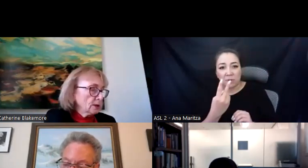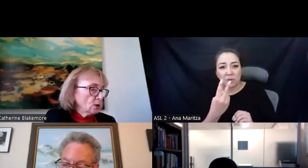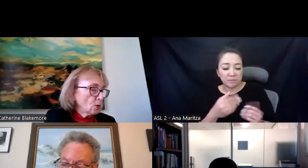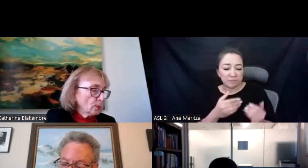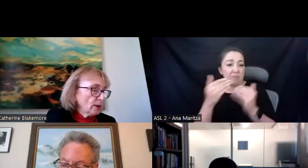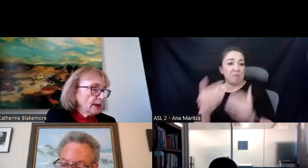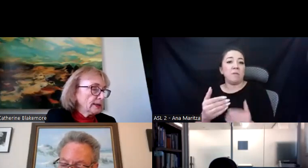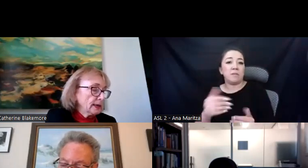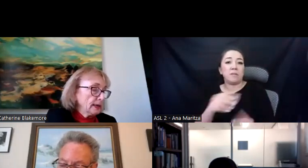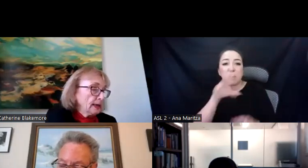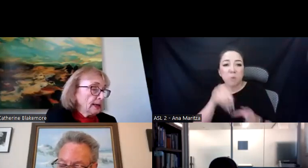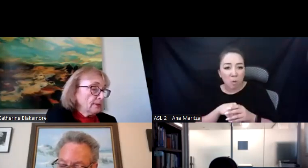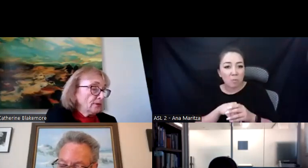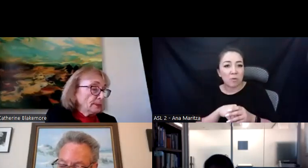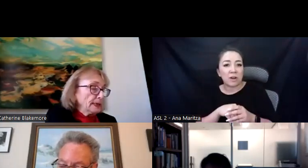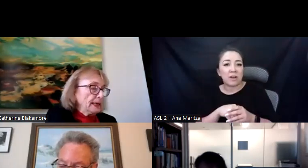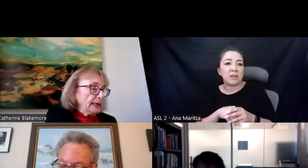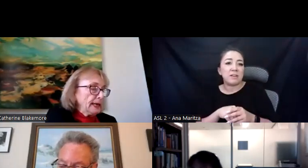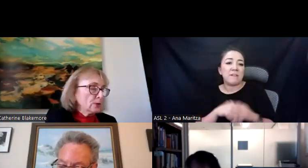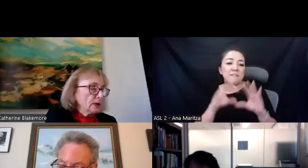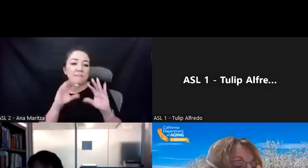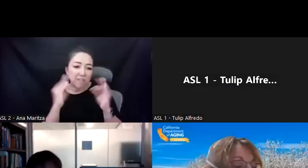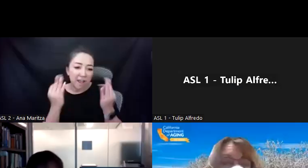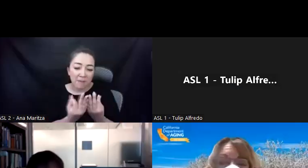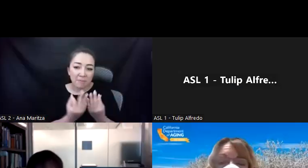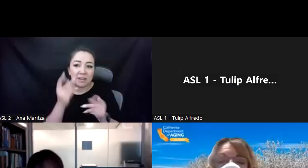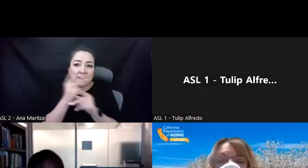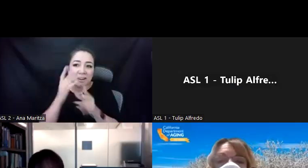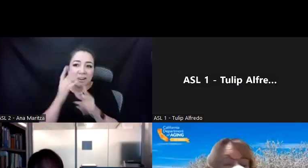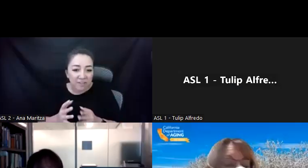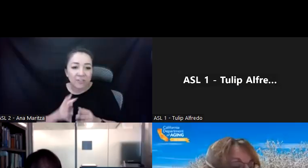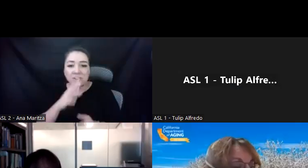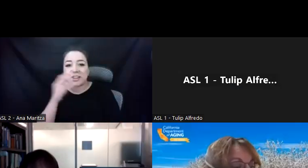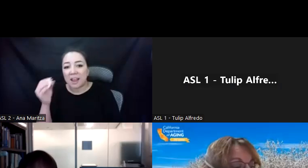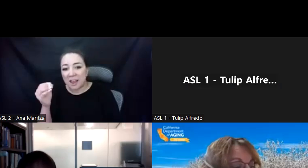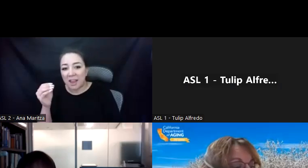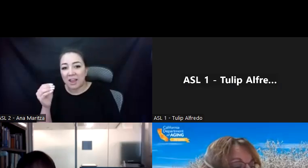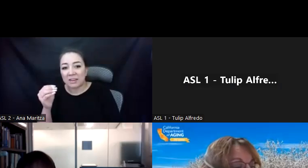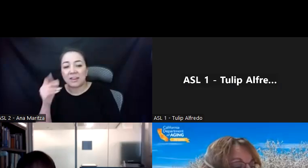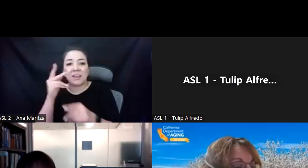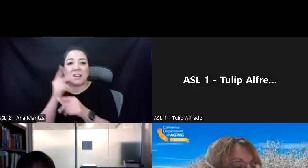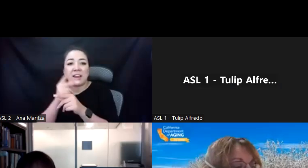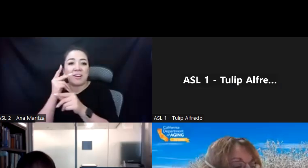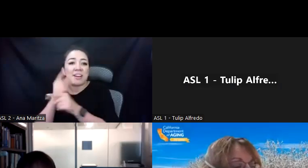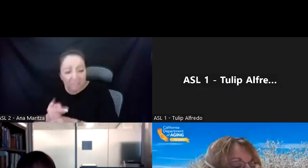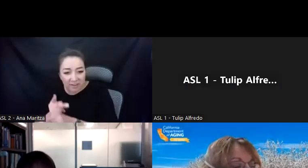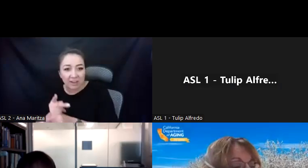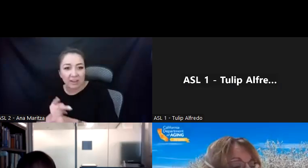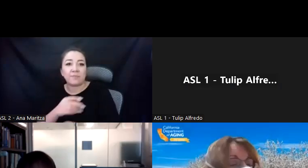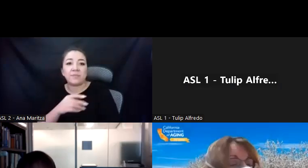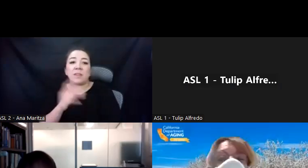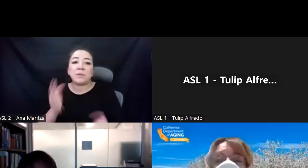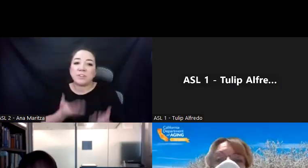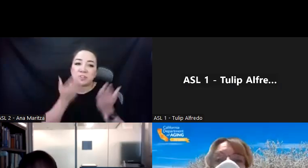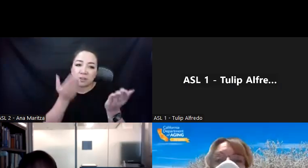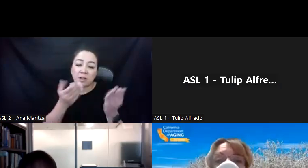to incorporate family caregivers and caregiving. And then there was a suggestion